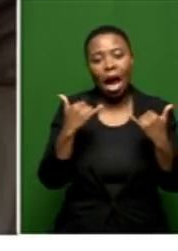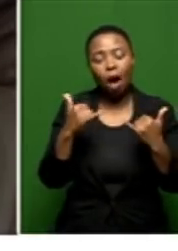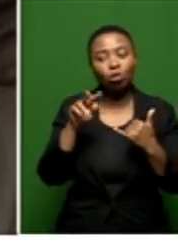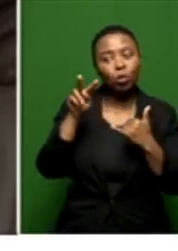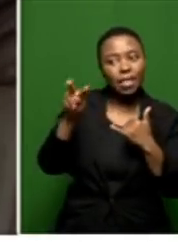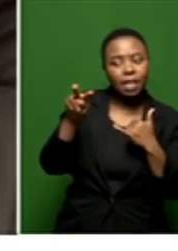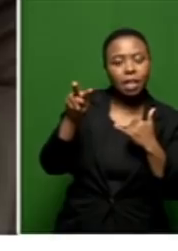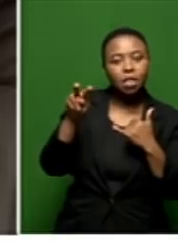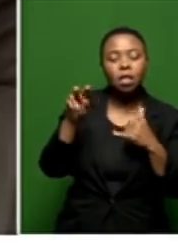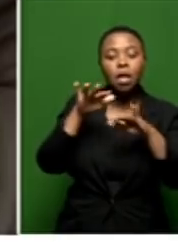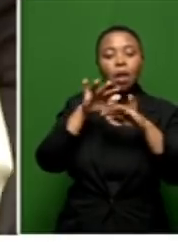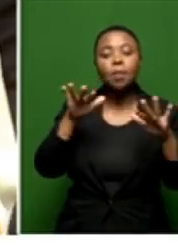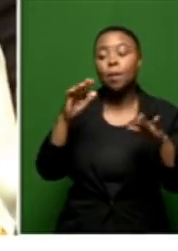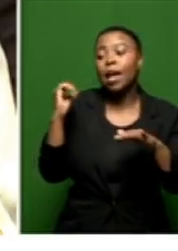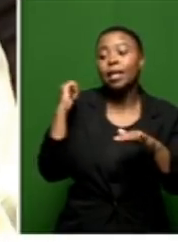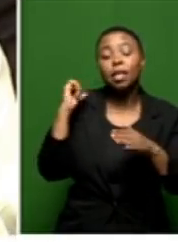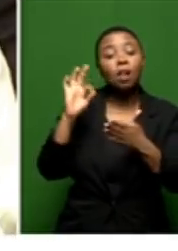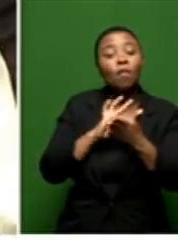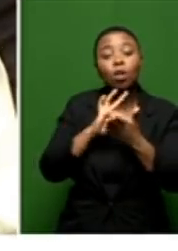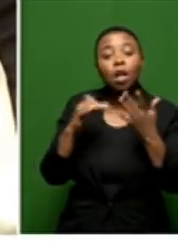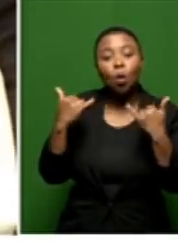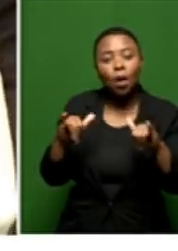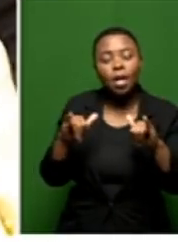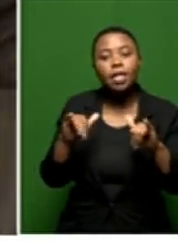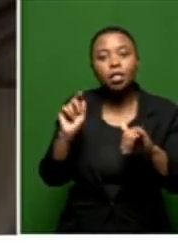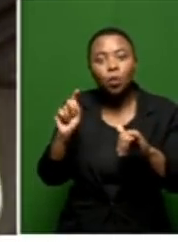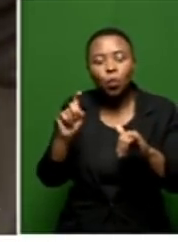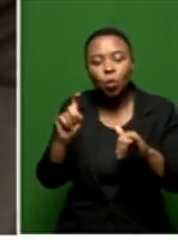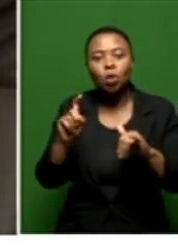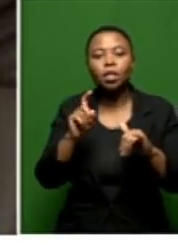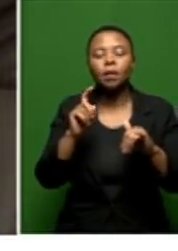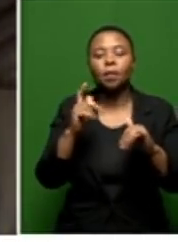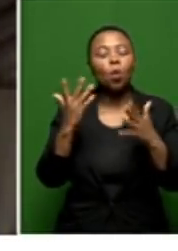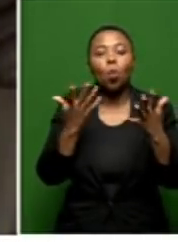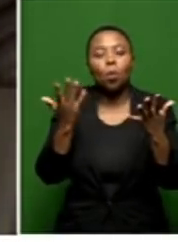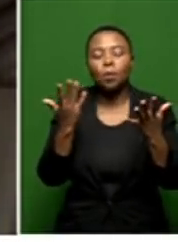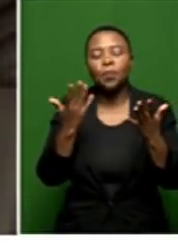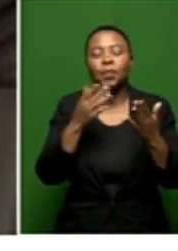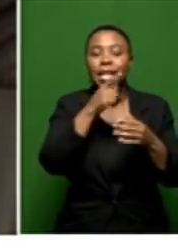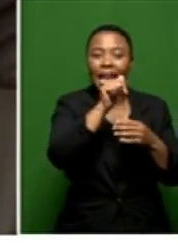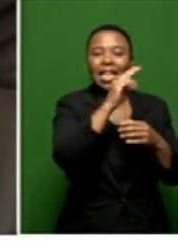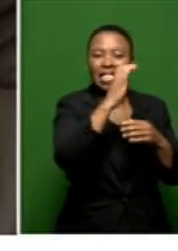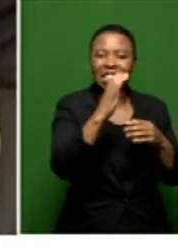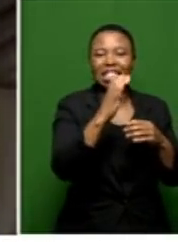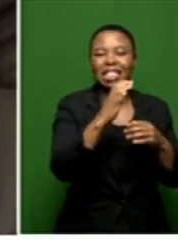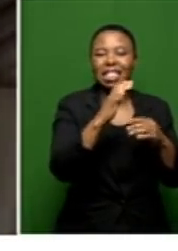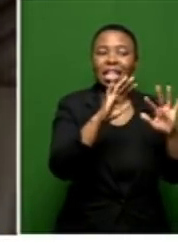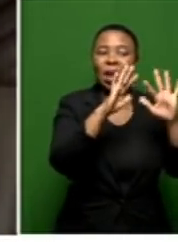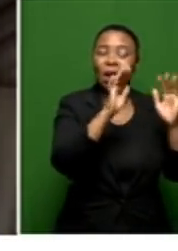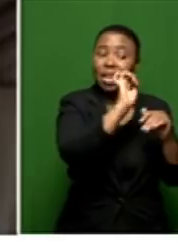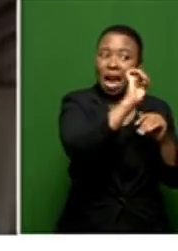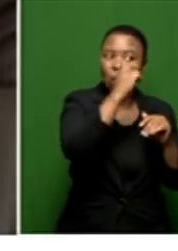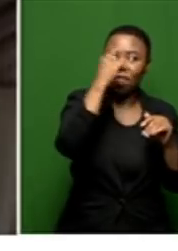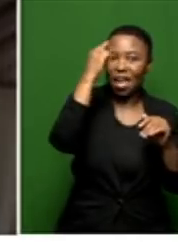not go and vote yesterday would have voted for the ANC in an ideal world for the ANC, we